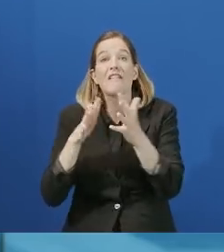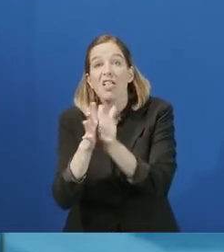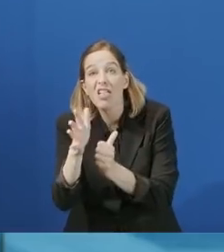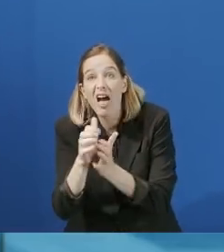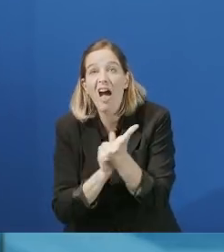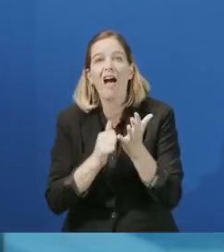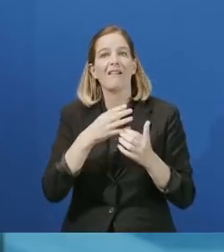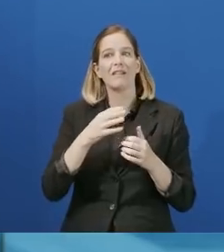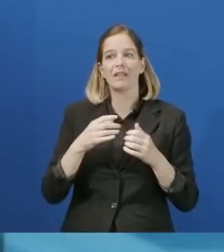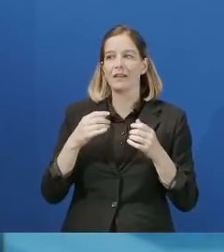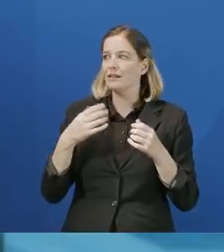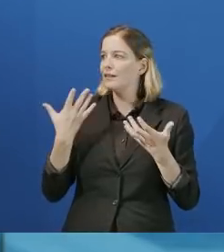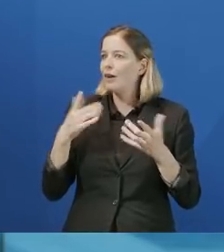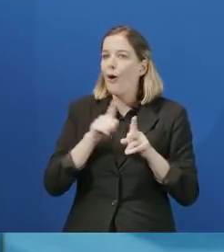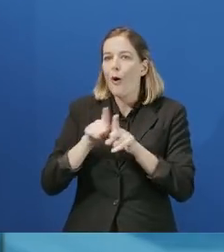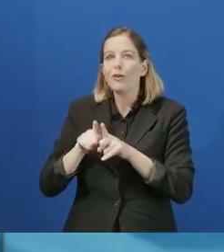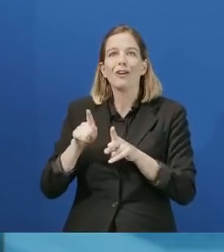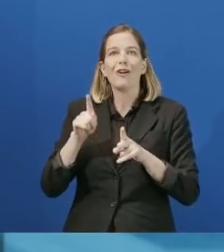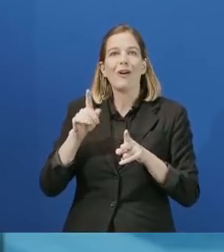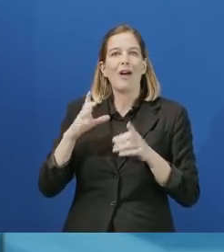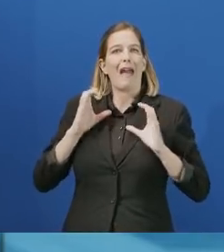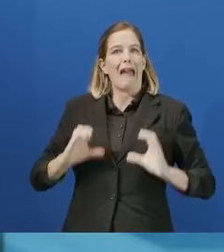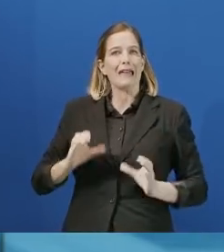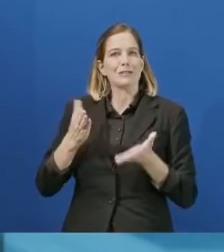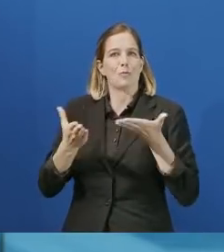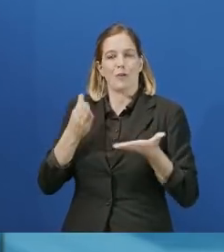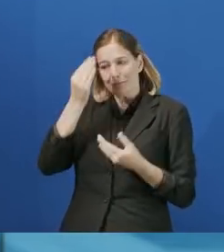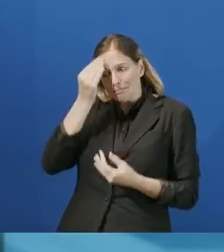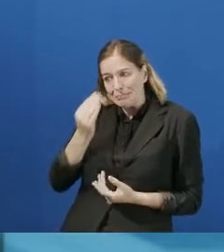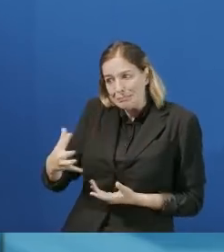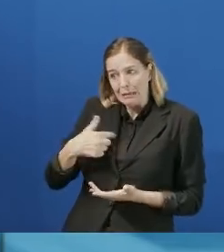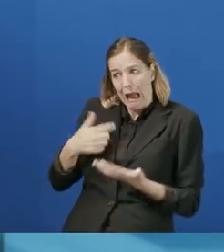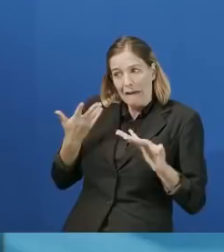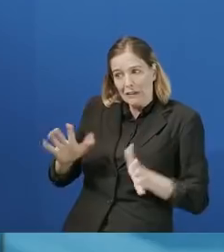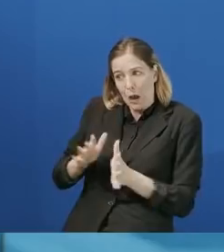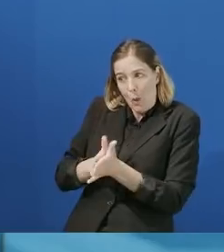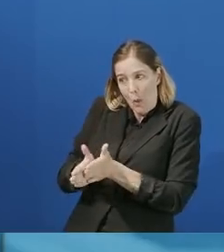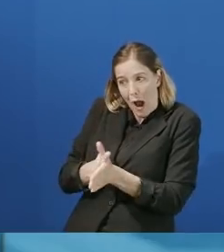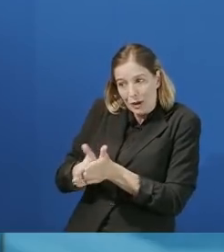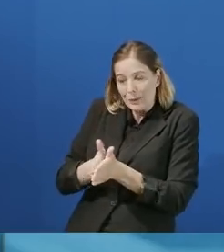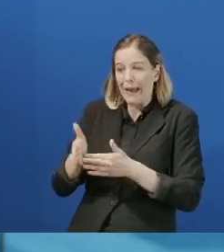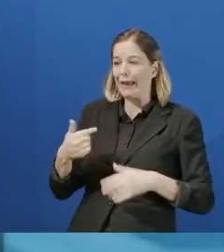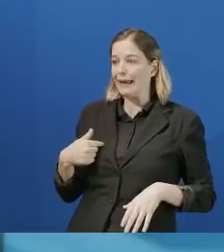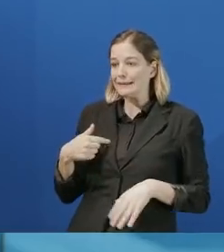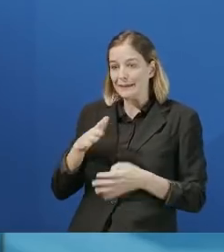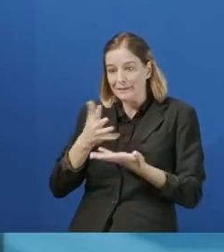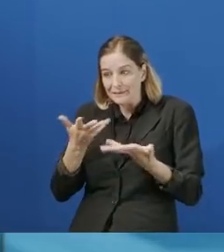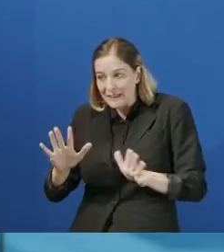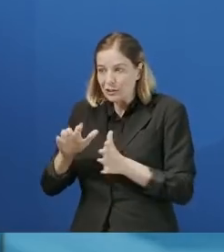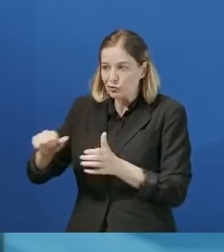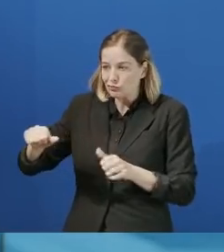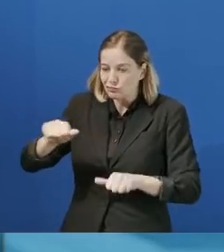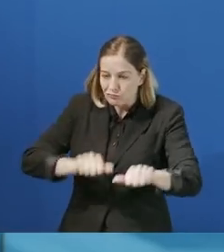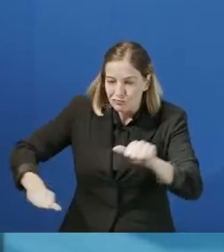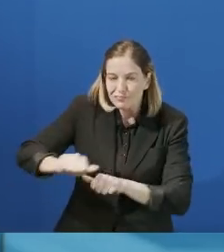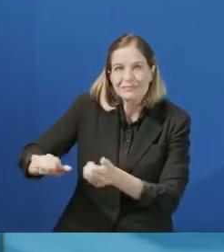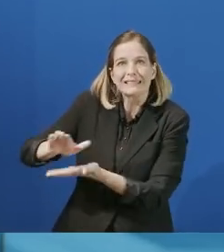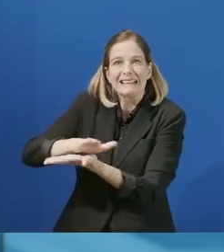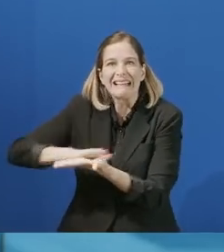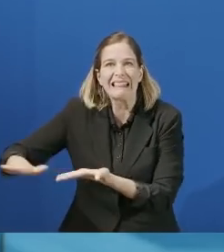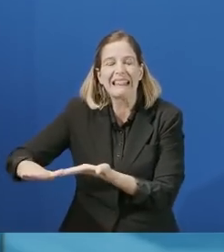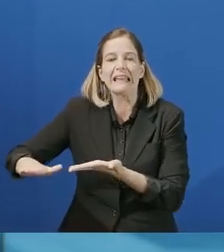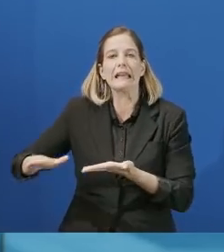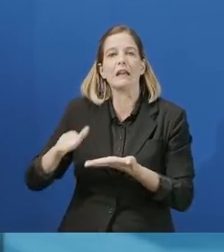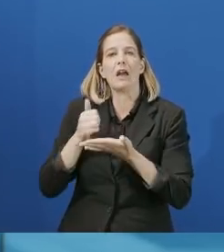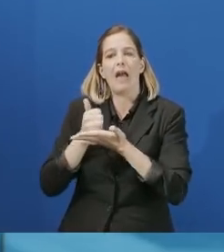and an increased sanitization. I'm certain that the restaurants will also have even better ideas. I know that there's